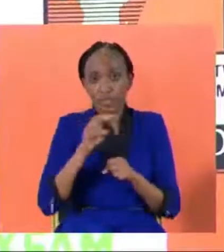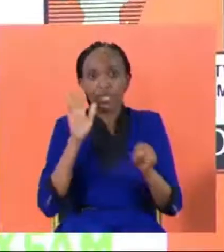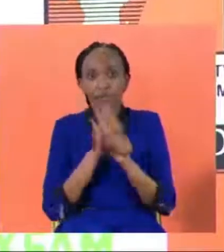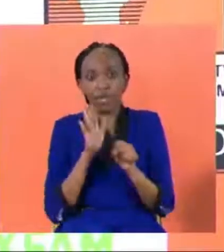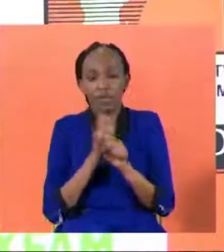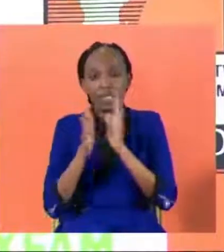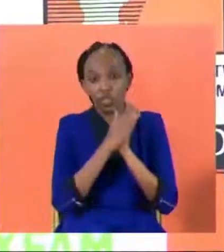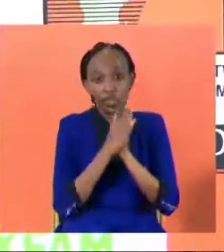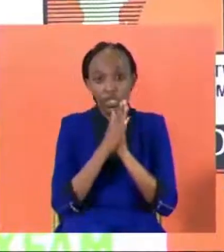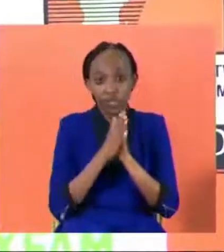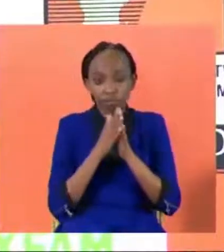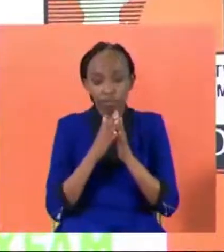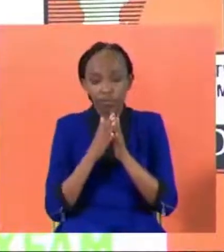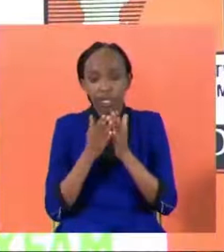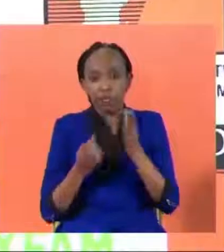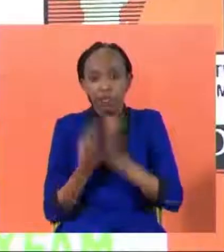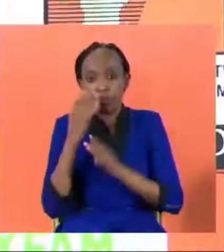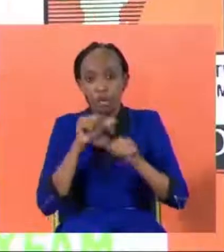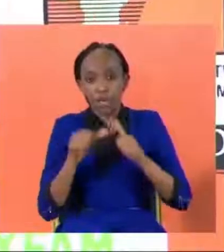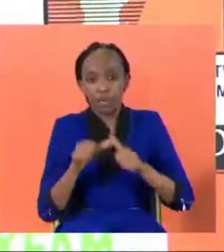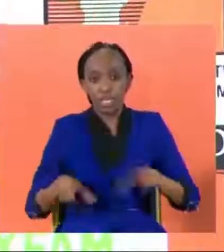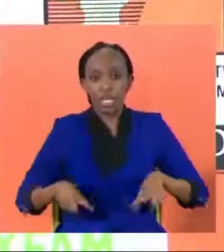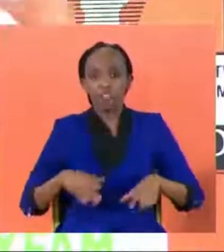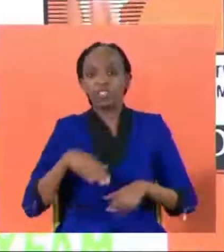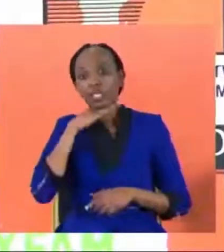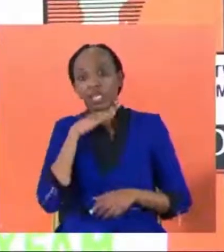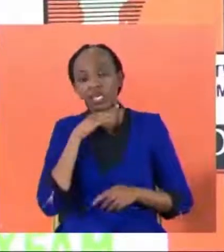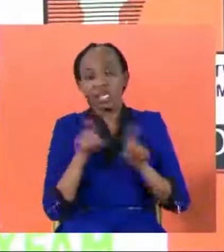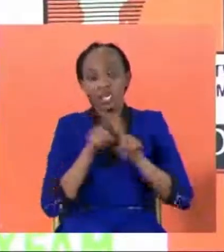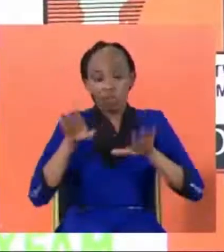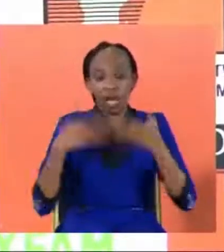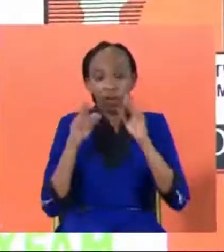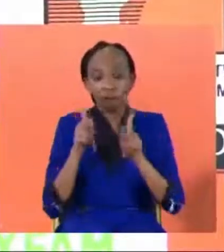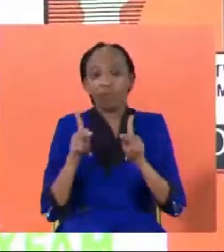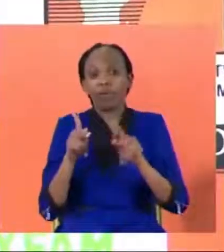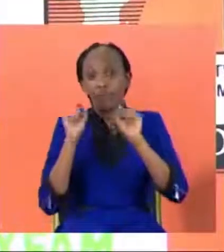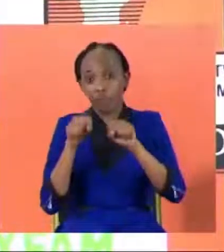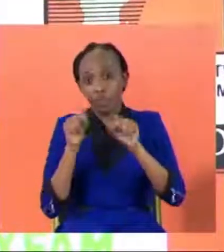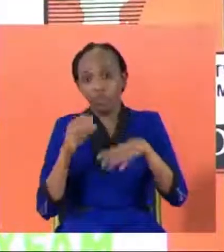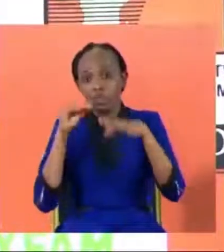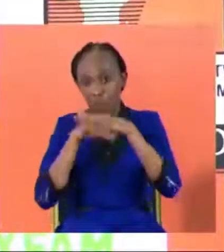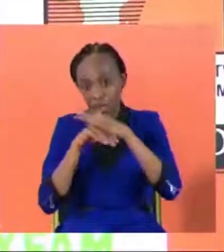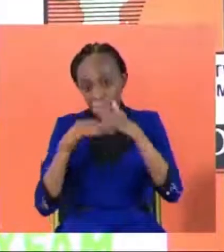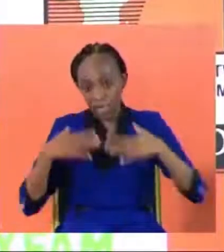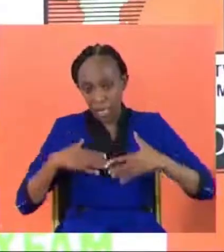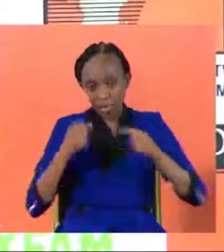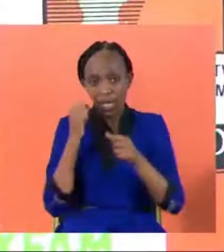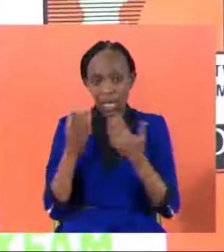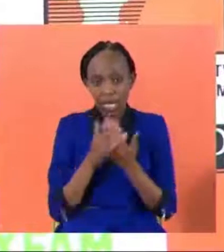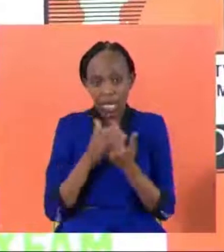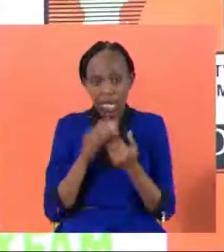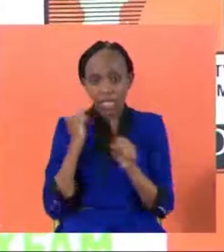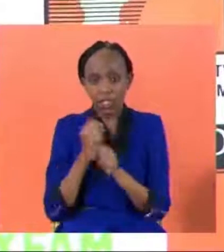out about lives lost, and also people not being able to access healthcare and things like that, jobs lost and things